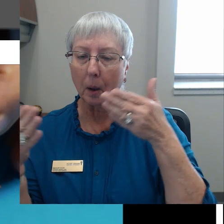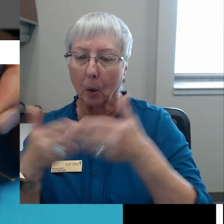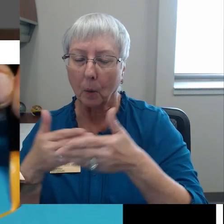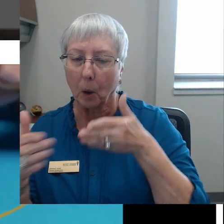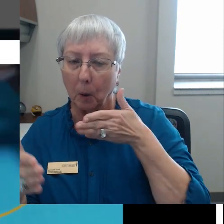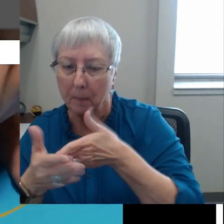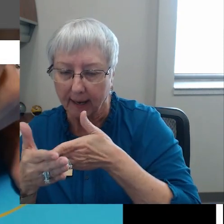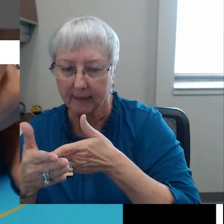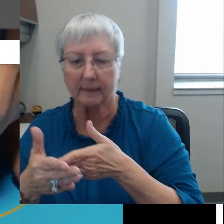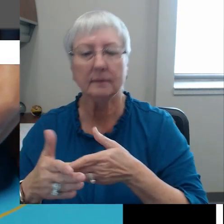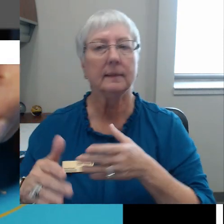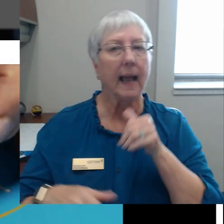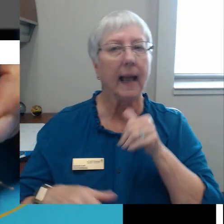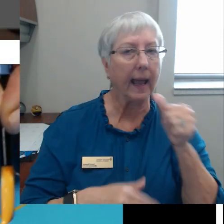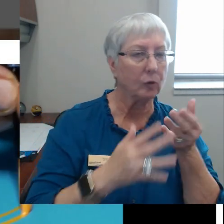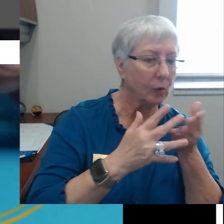gouache using strings of color,